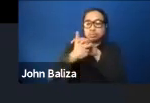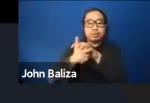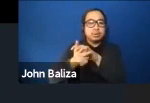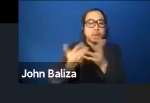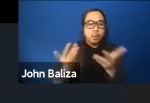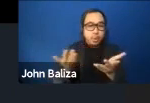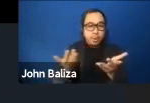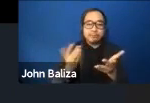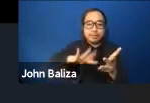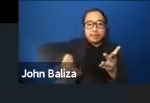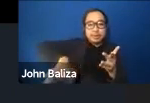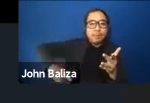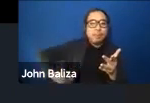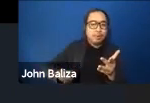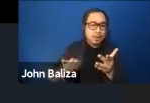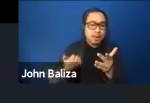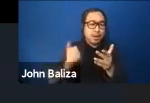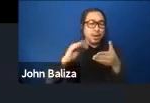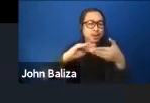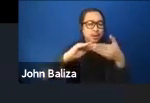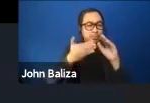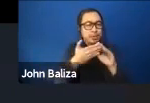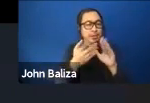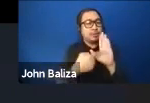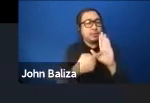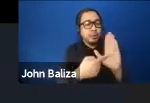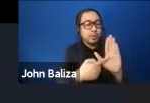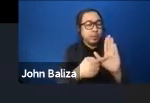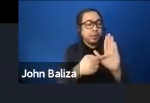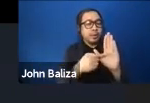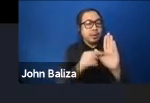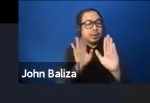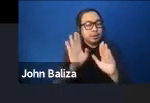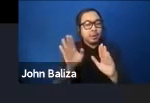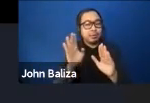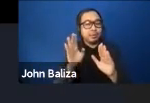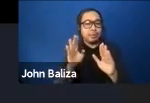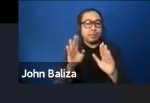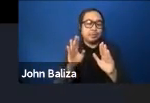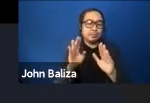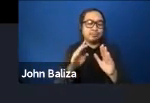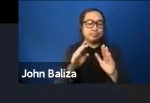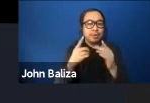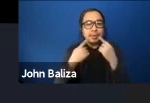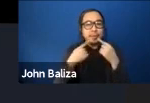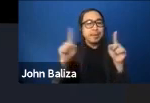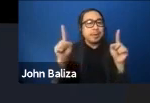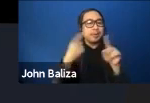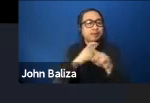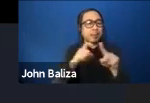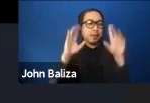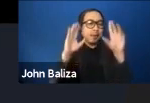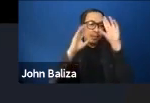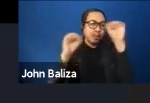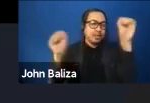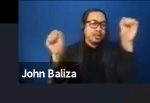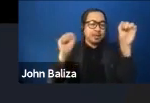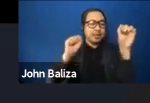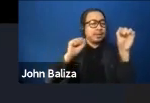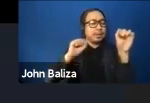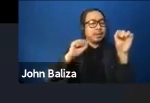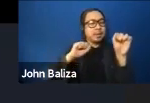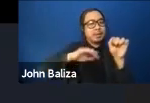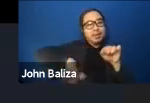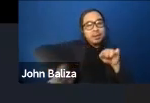society. It reflects into the speech of His Excellency Kai Remy, the president of Cambodian Human Rights